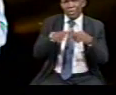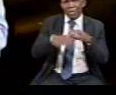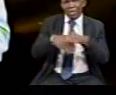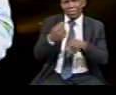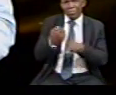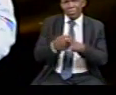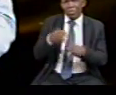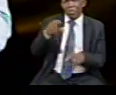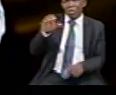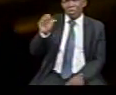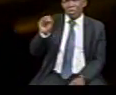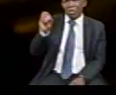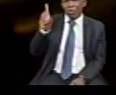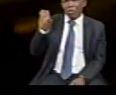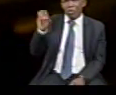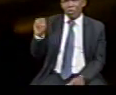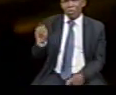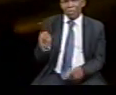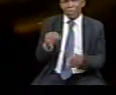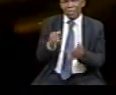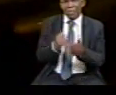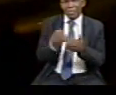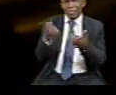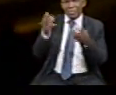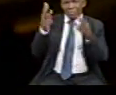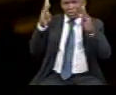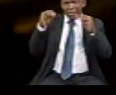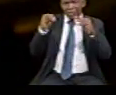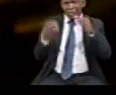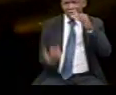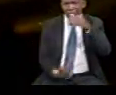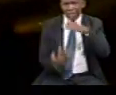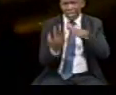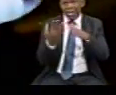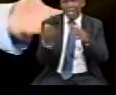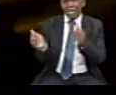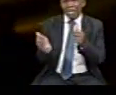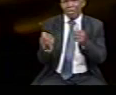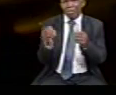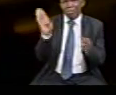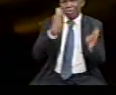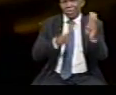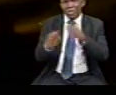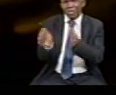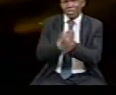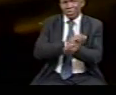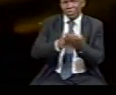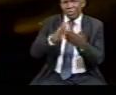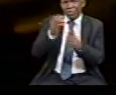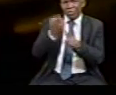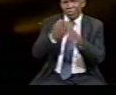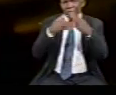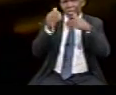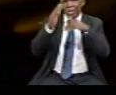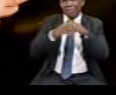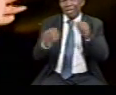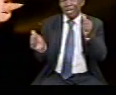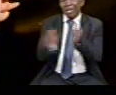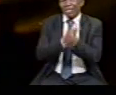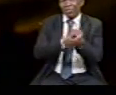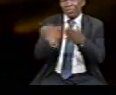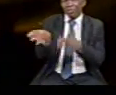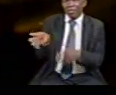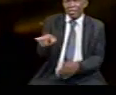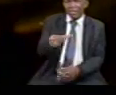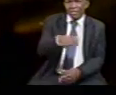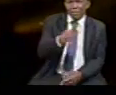heaven and destroyed them all. What happened to the building? Destroyed. What happened to the empires? Destroyed. What happened to the